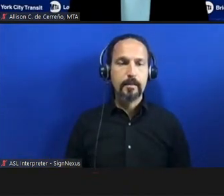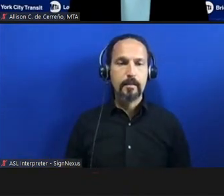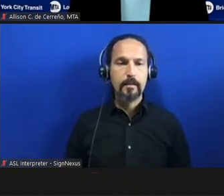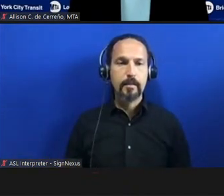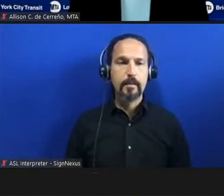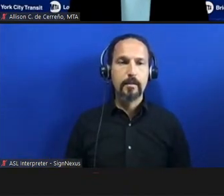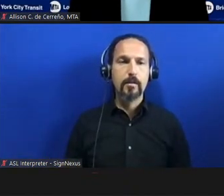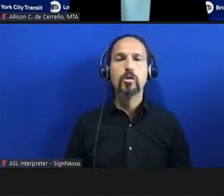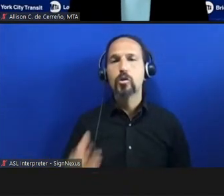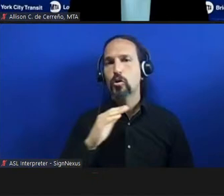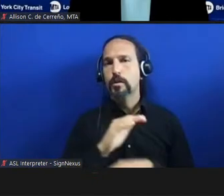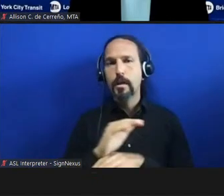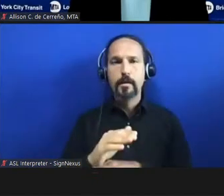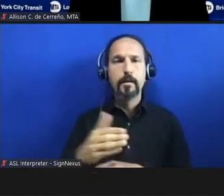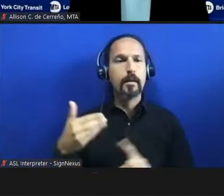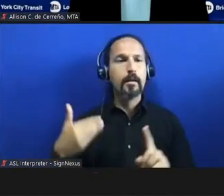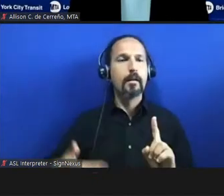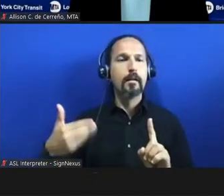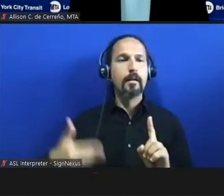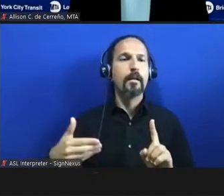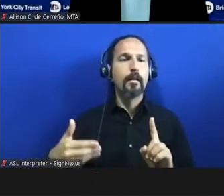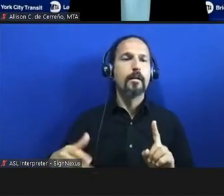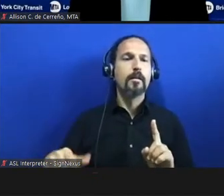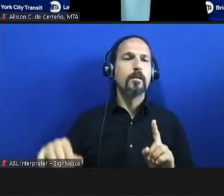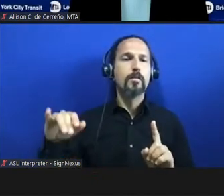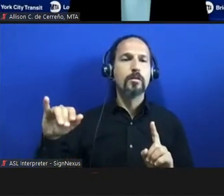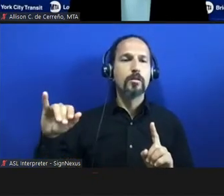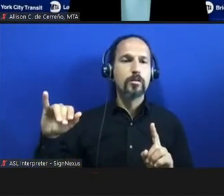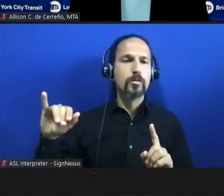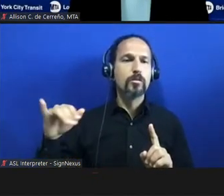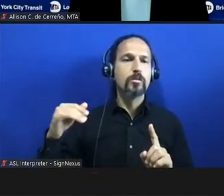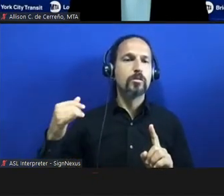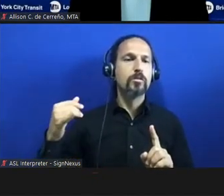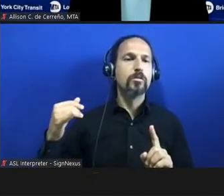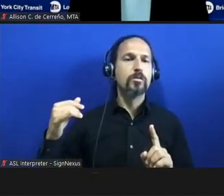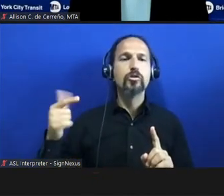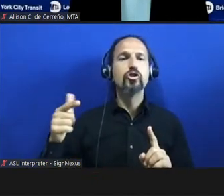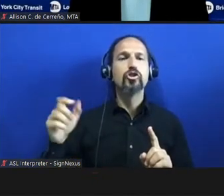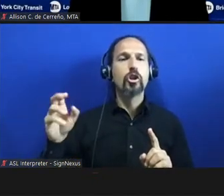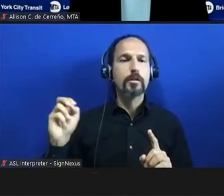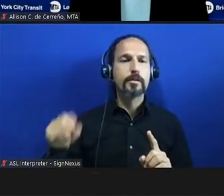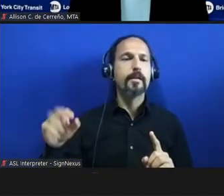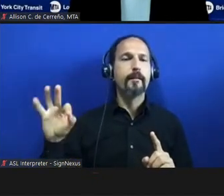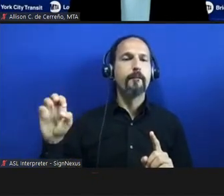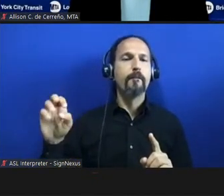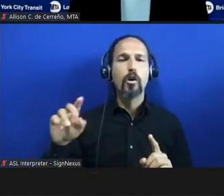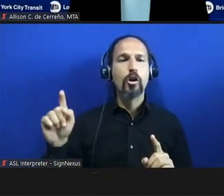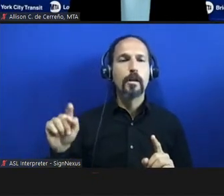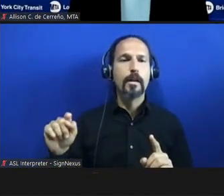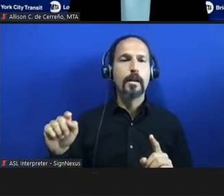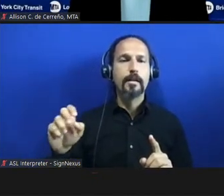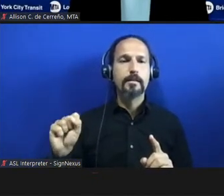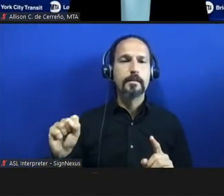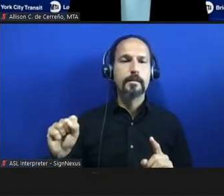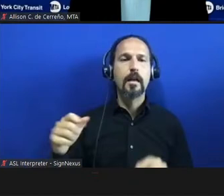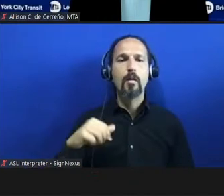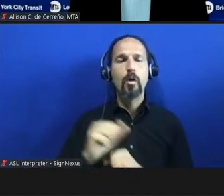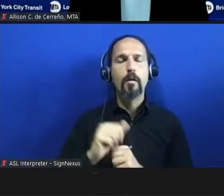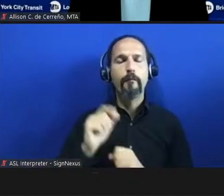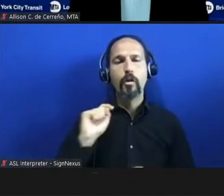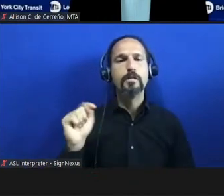good day my name is Jason Fernandez I belong to New York City Taxi workers